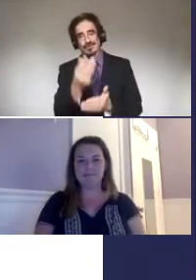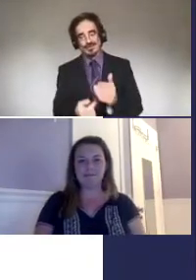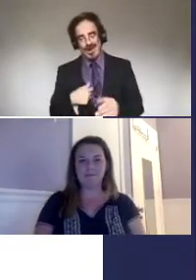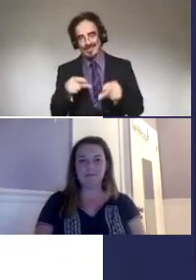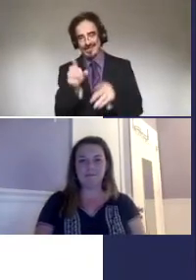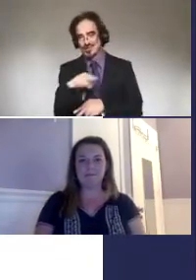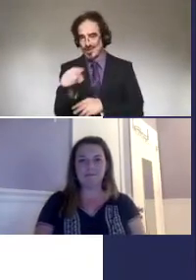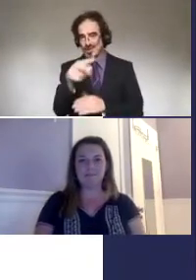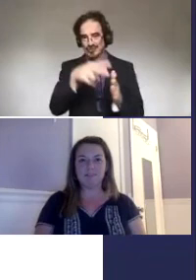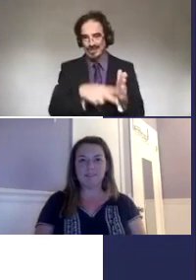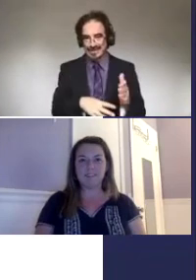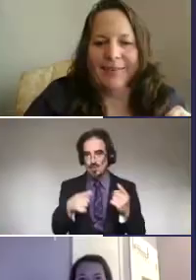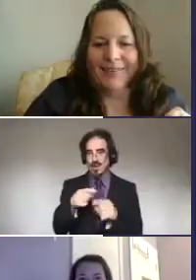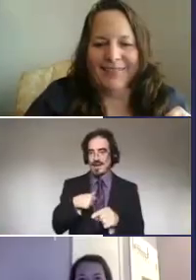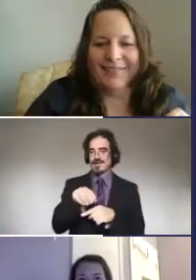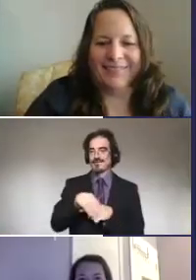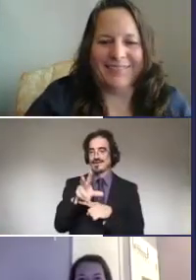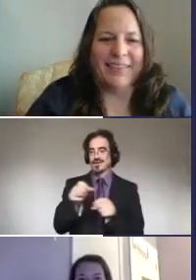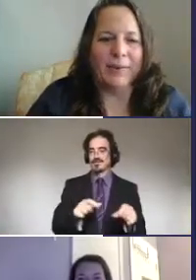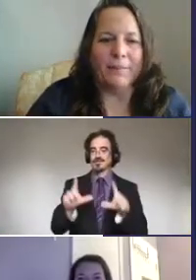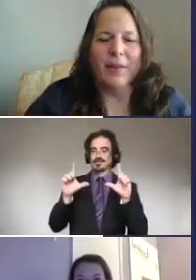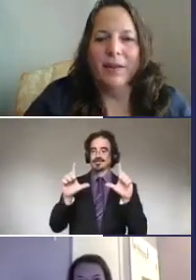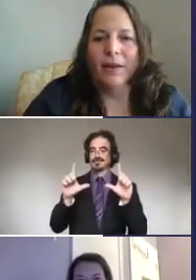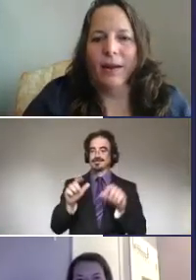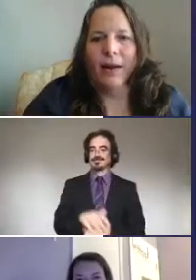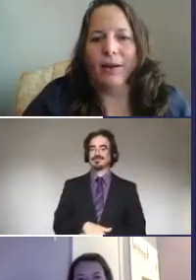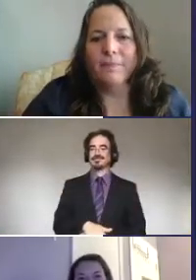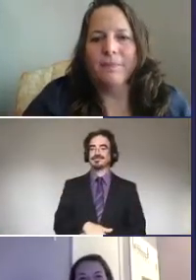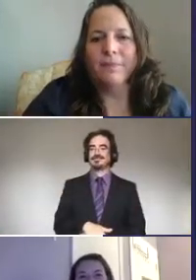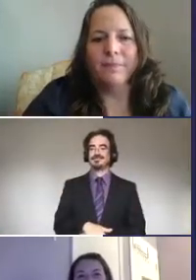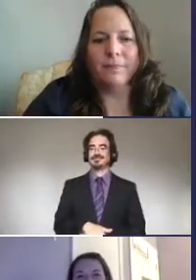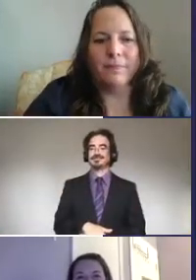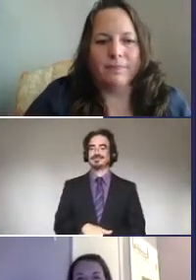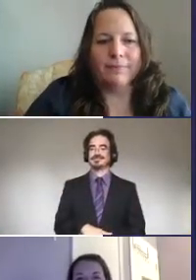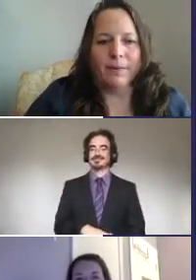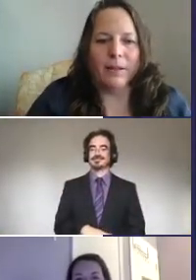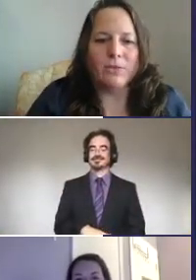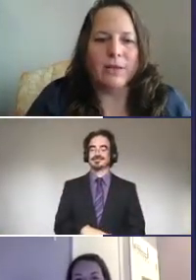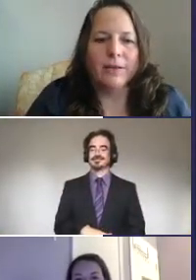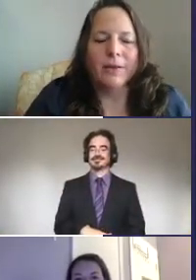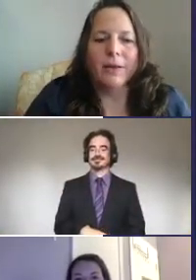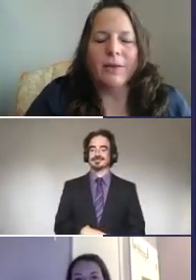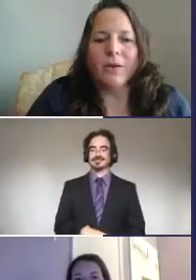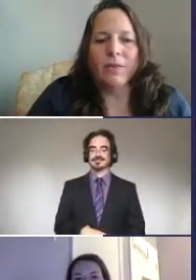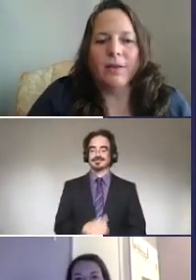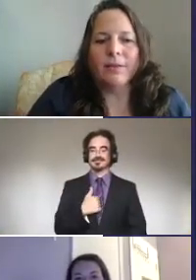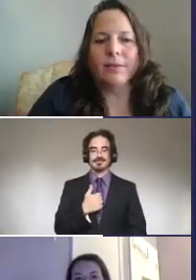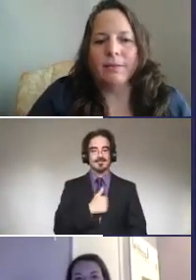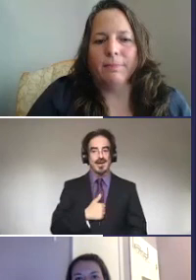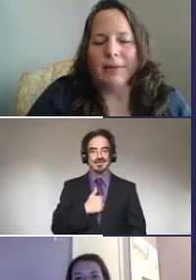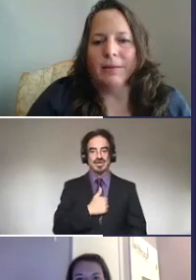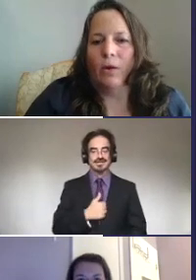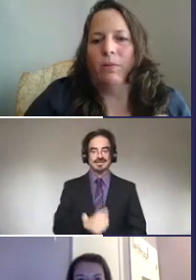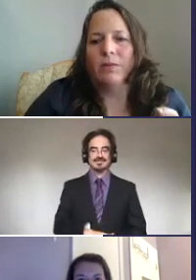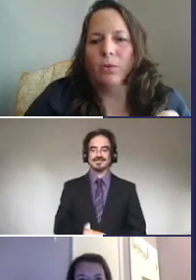to get my video back on. Okay. Um, I apologize. So this